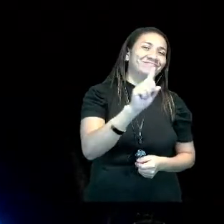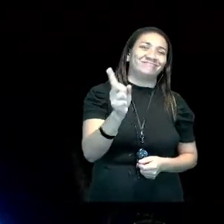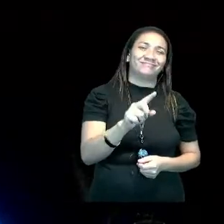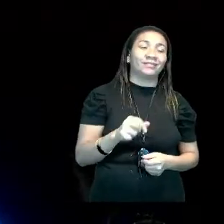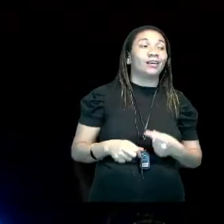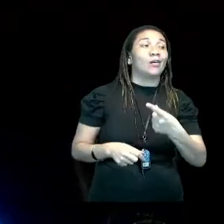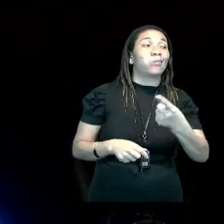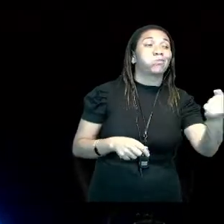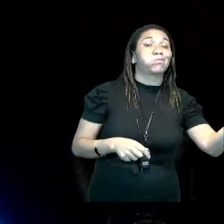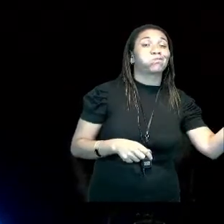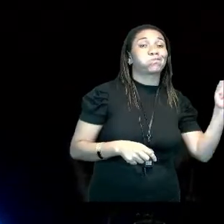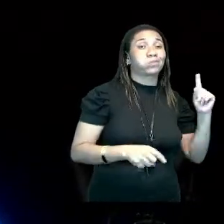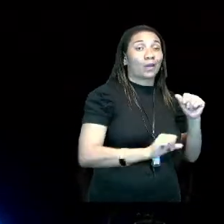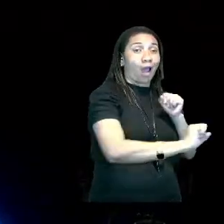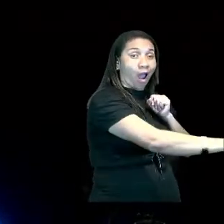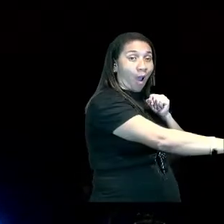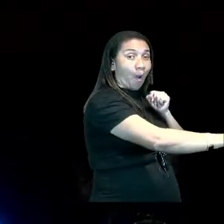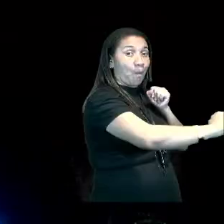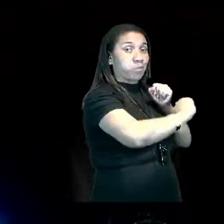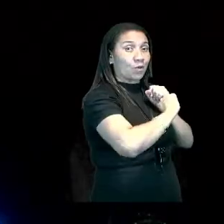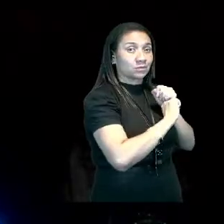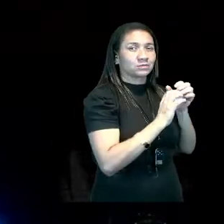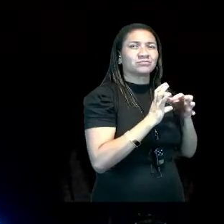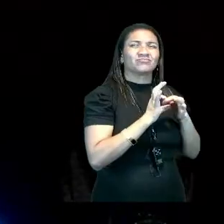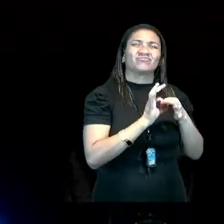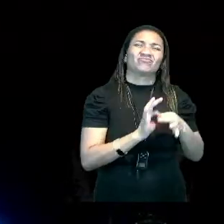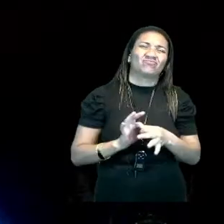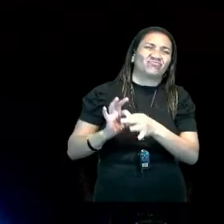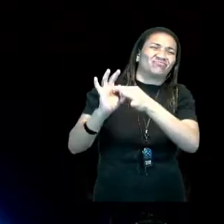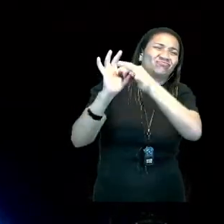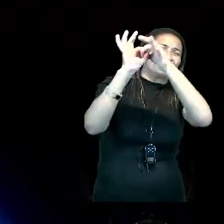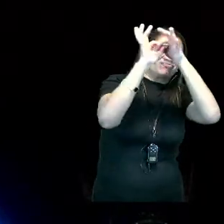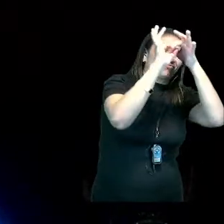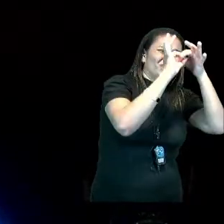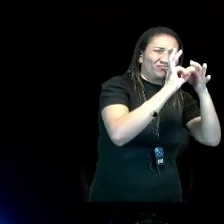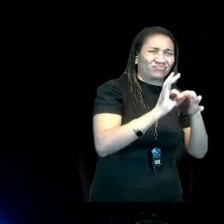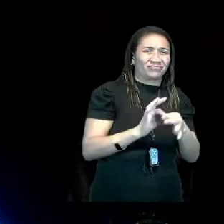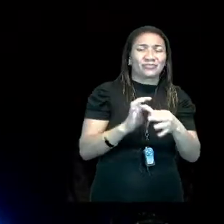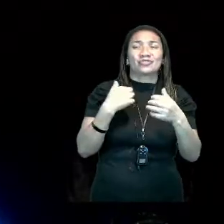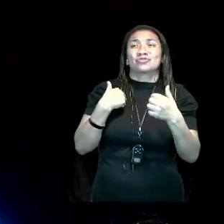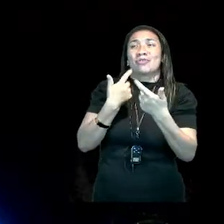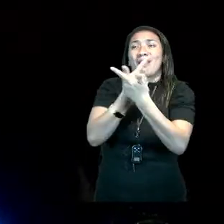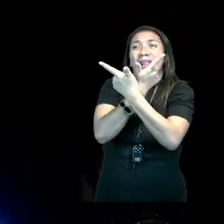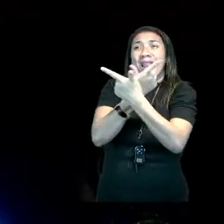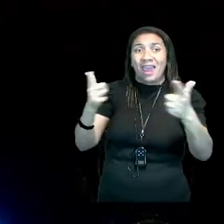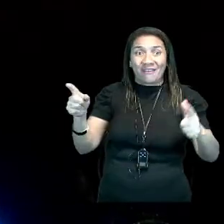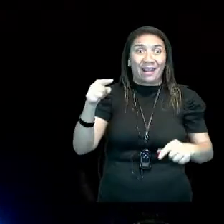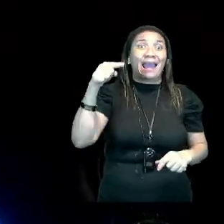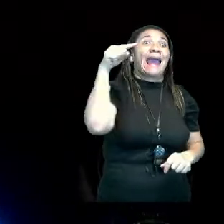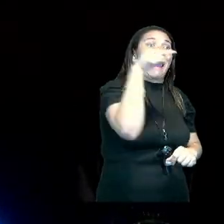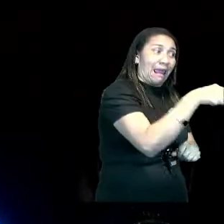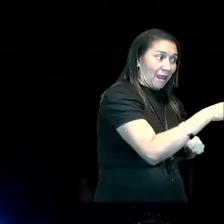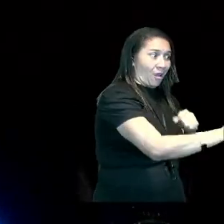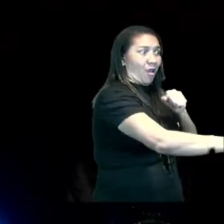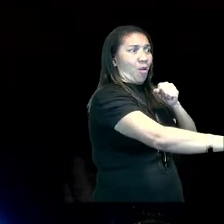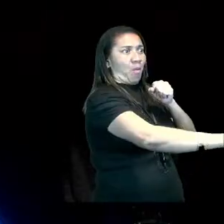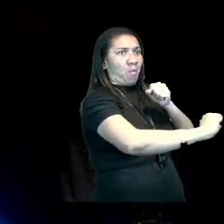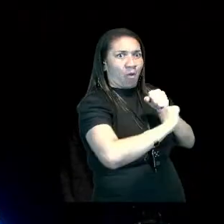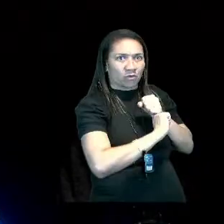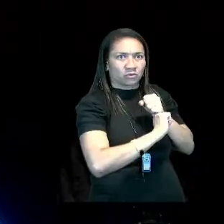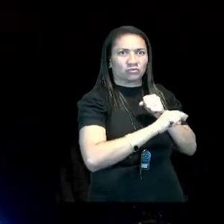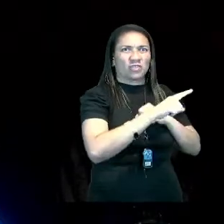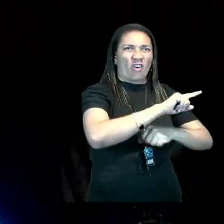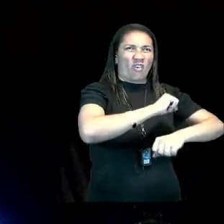people who joined a global movement for my freedom that became so powerful that not even